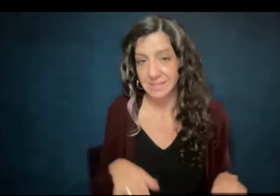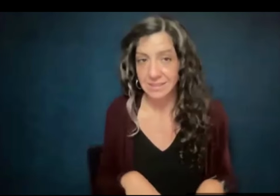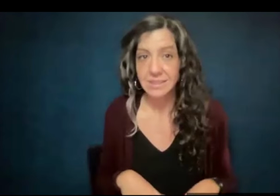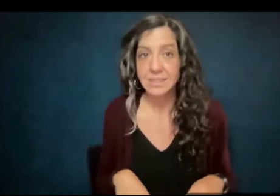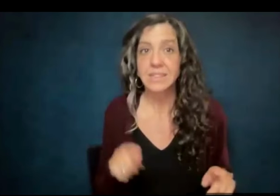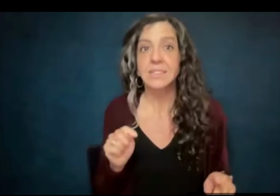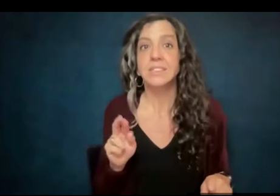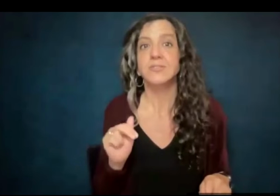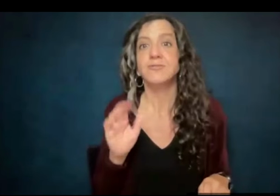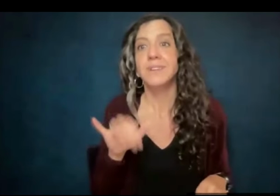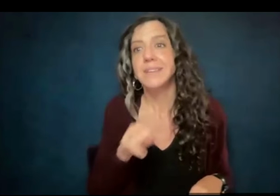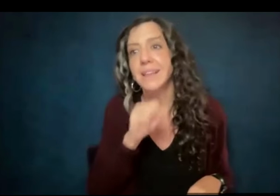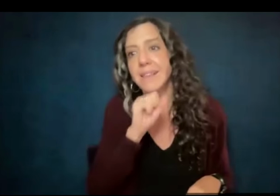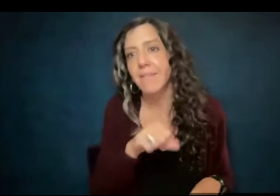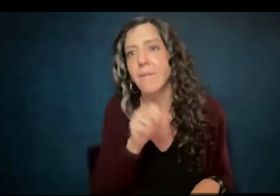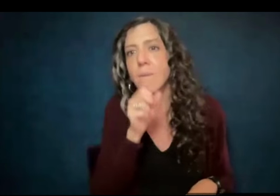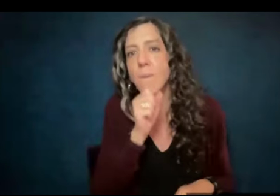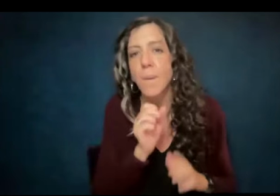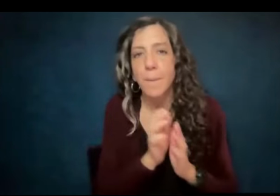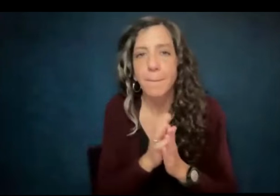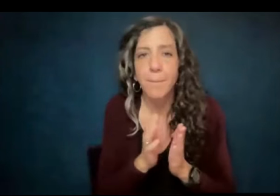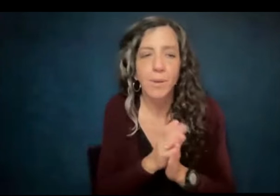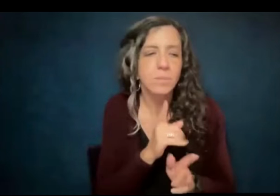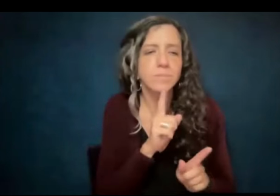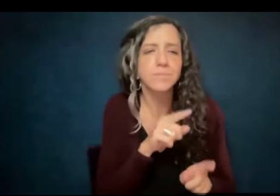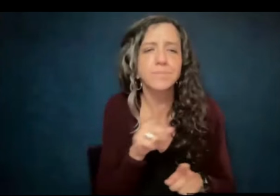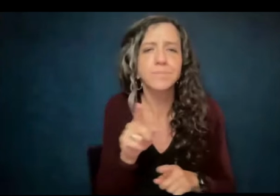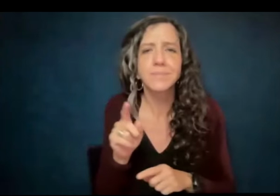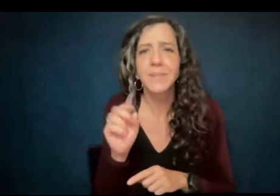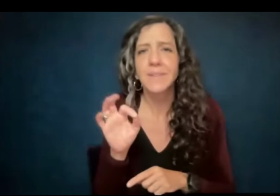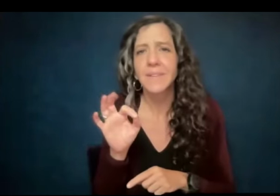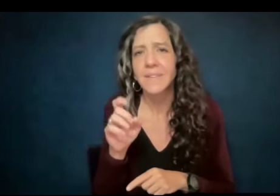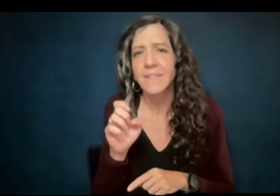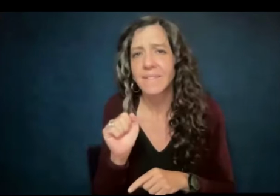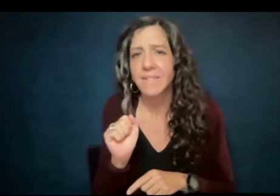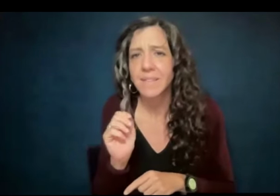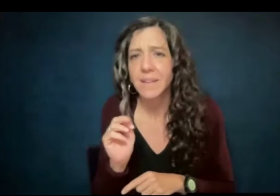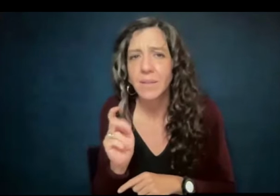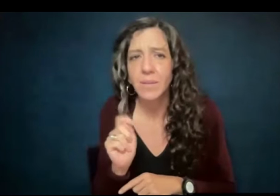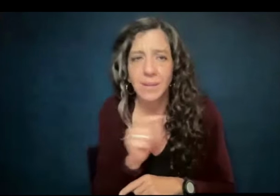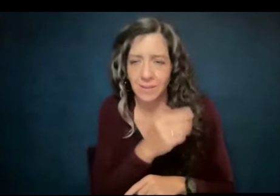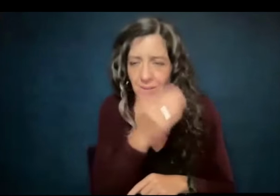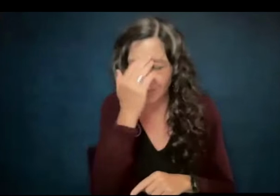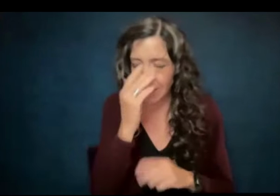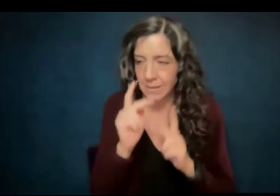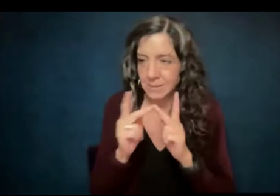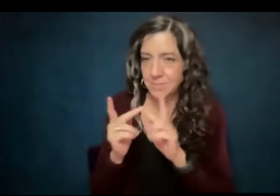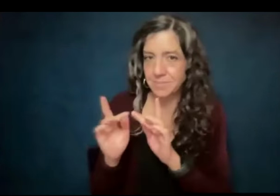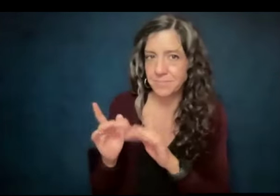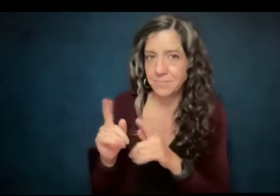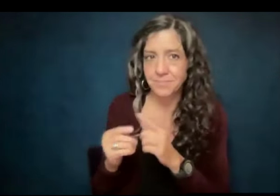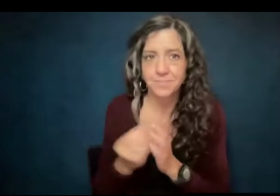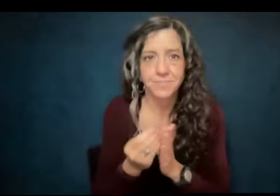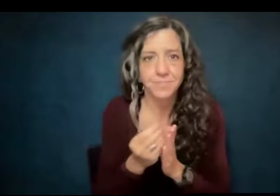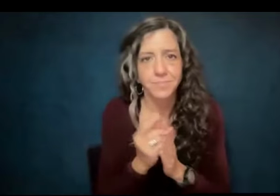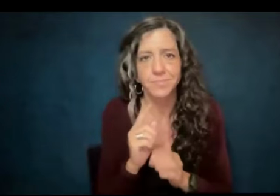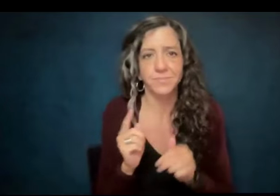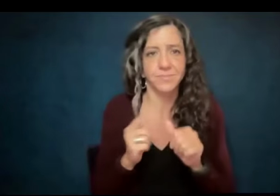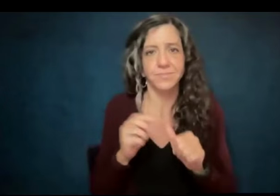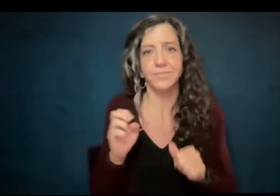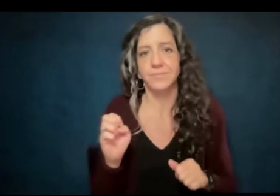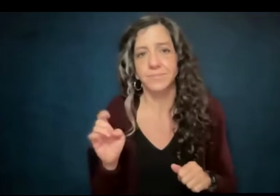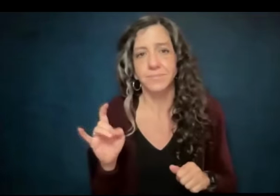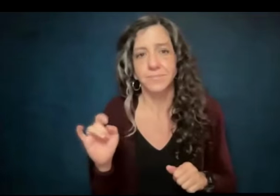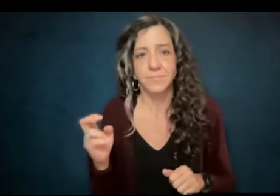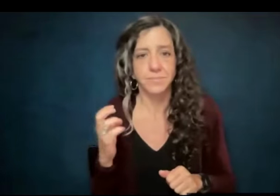Tracy loves old books. They go to flea markets and they know all of the best sites online to find first